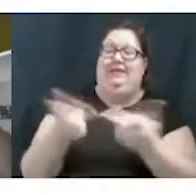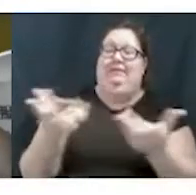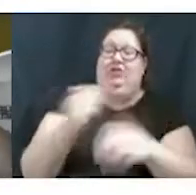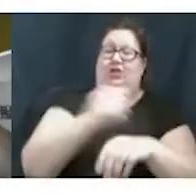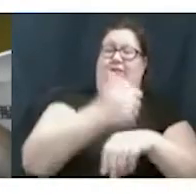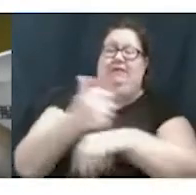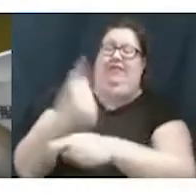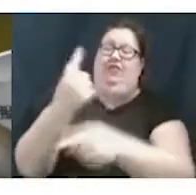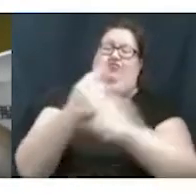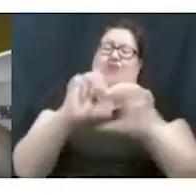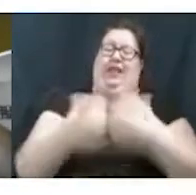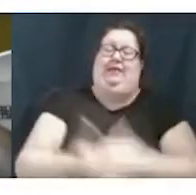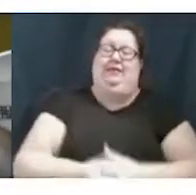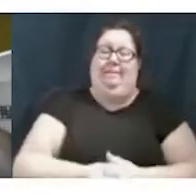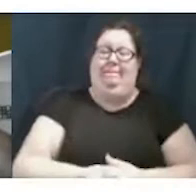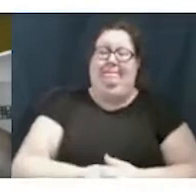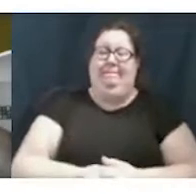sense.